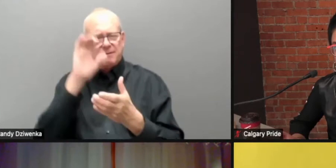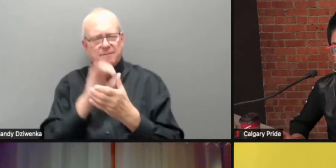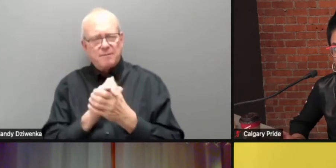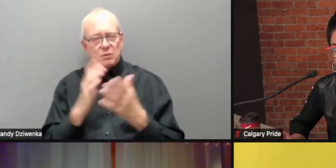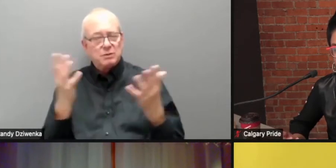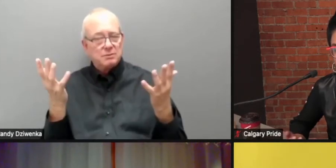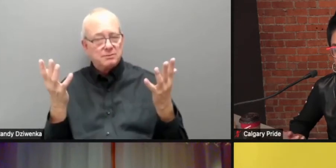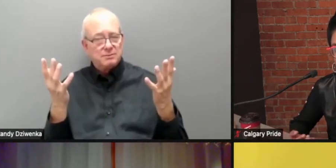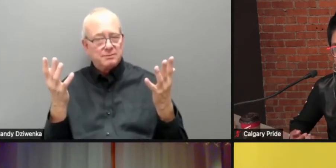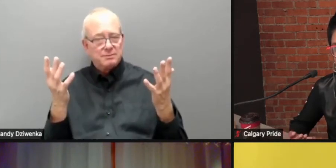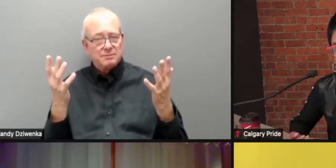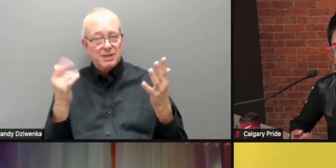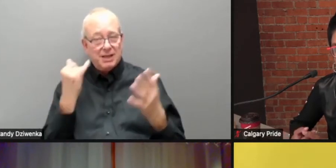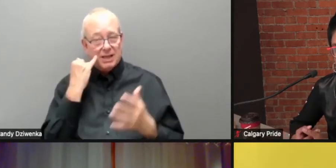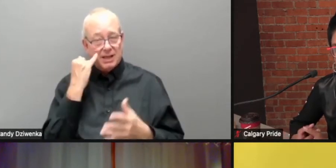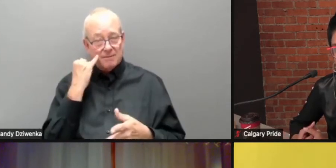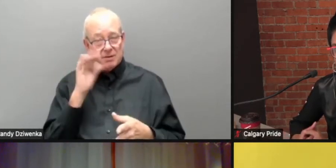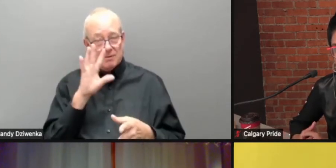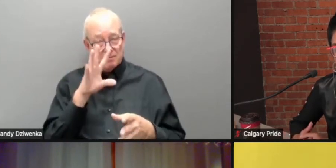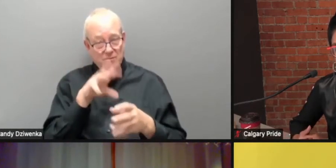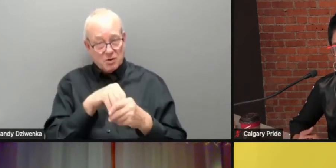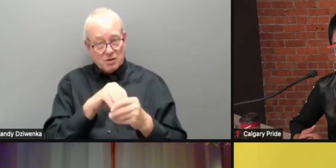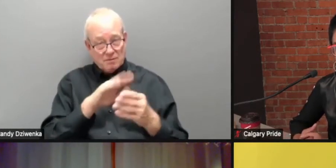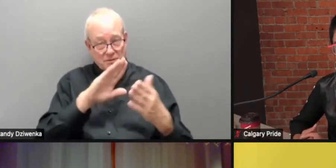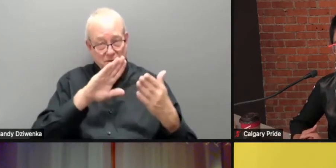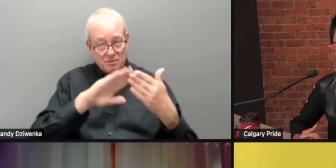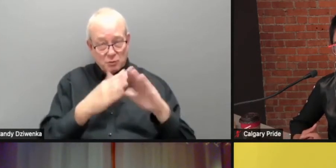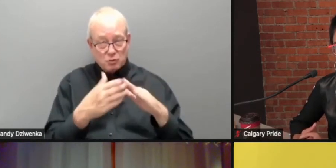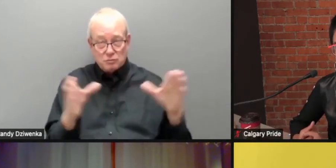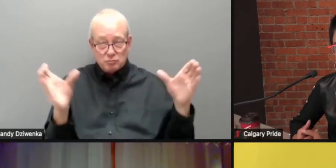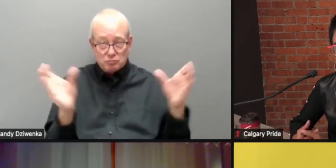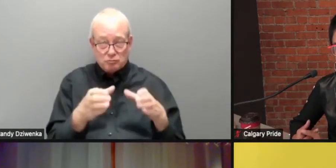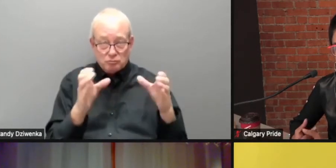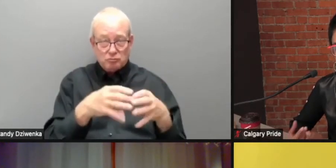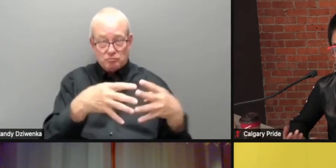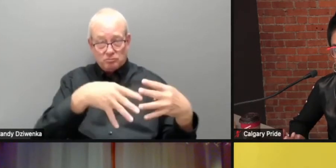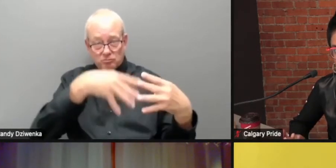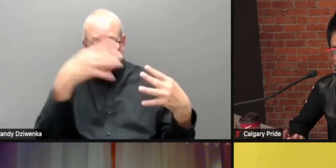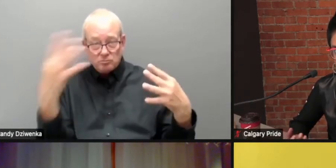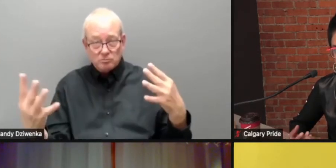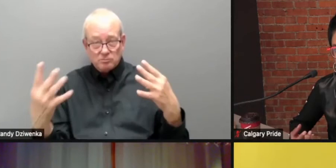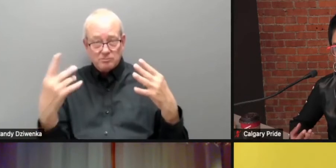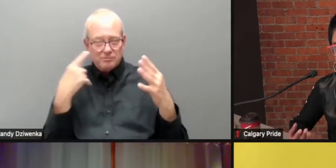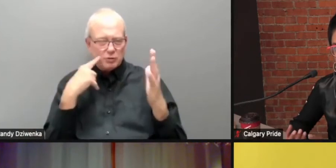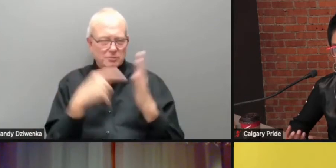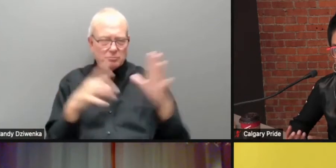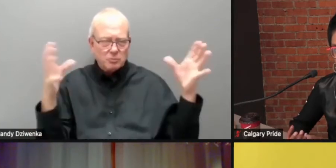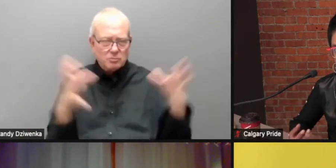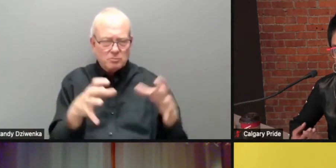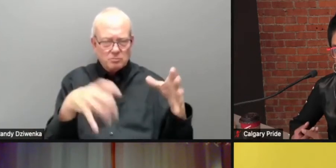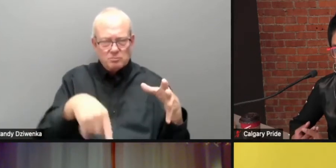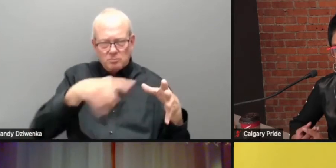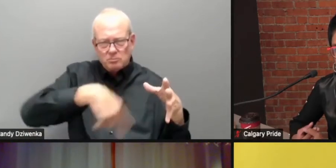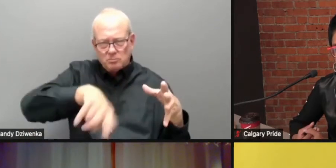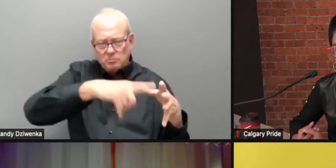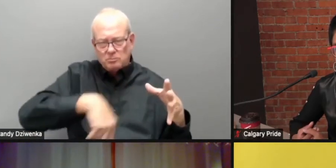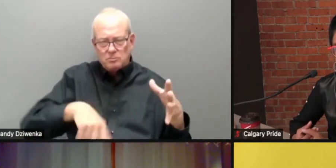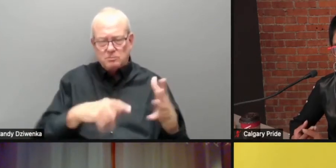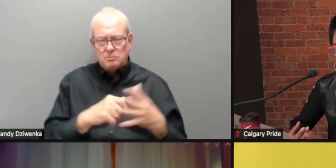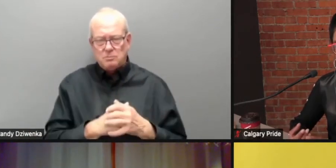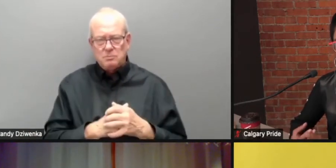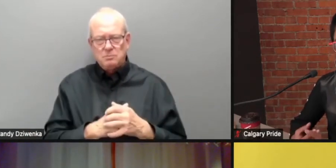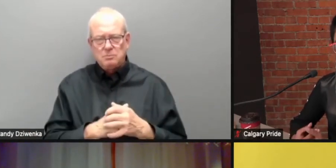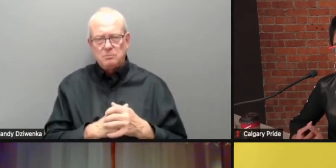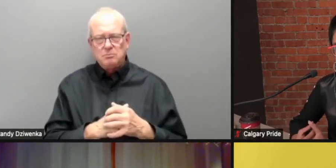people who identify as 2S LGBTQ plus share their sexual orientation and share that with the world, it's almost